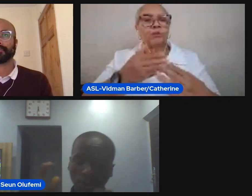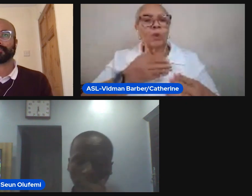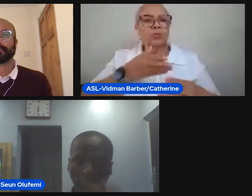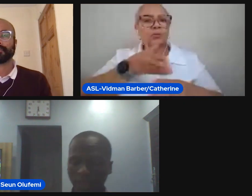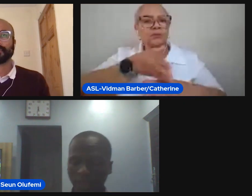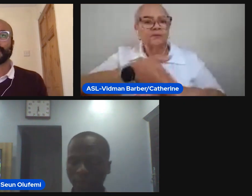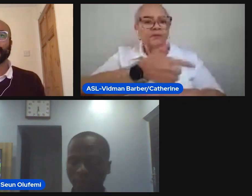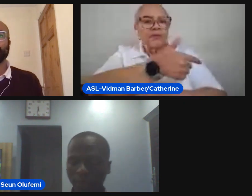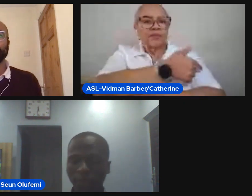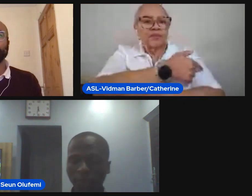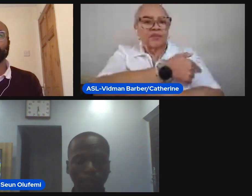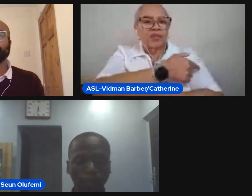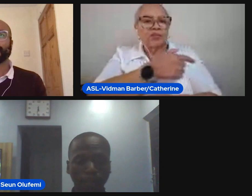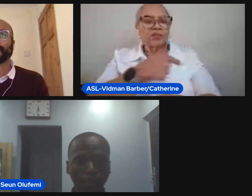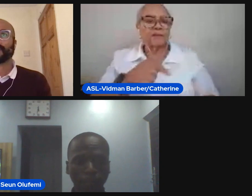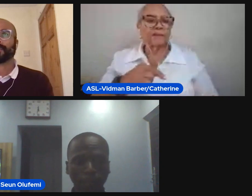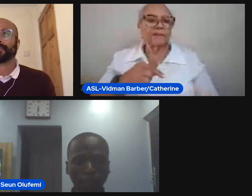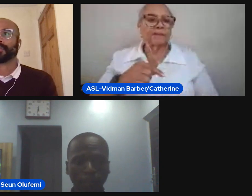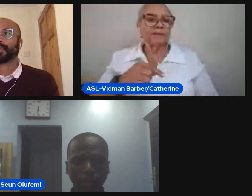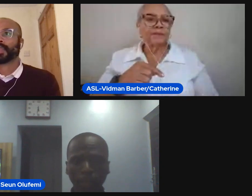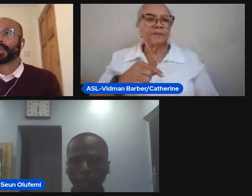pre and post vaccination rather?